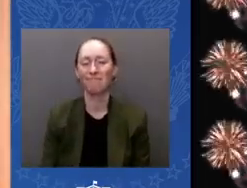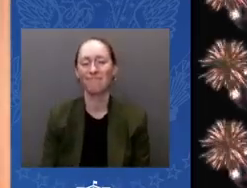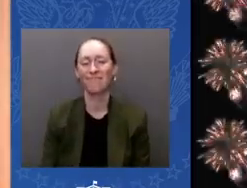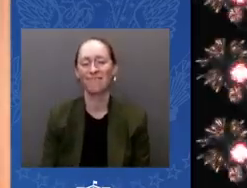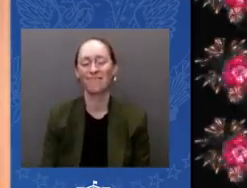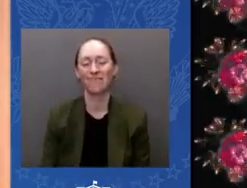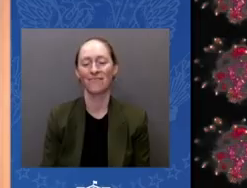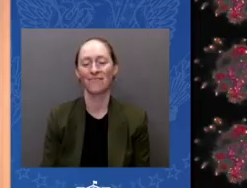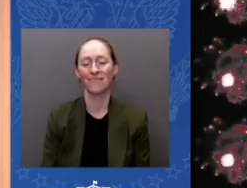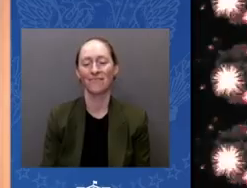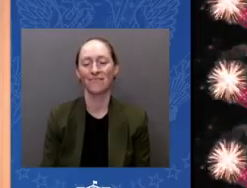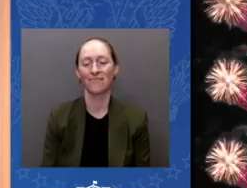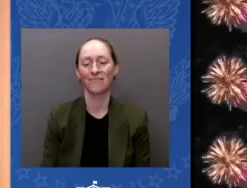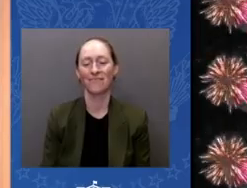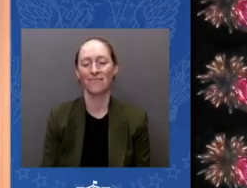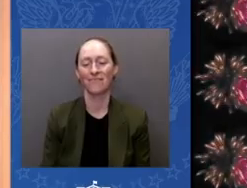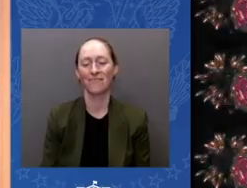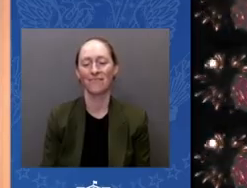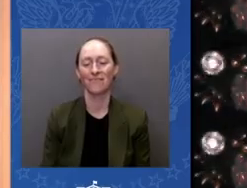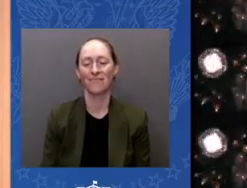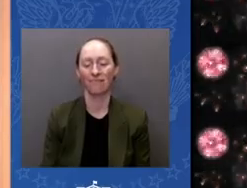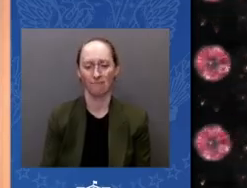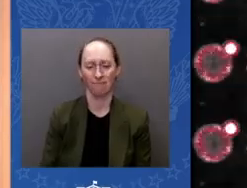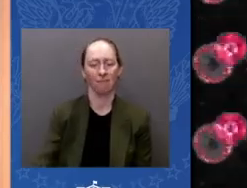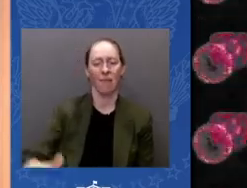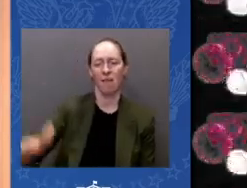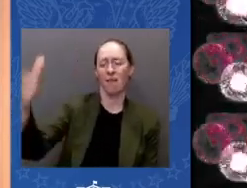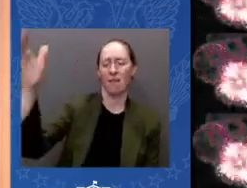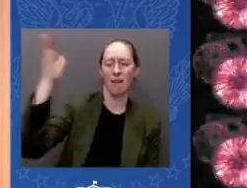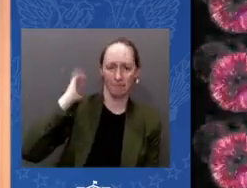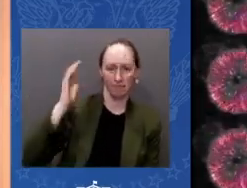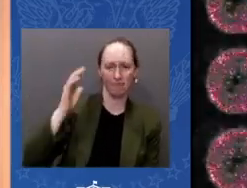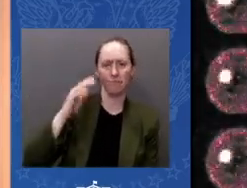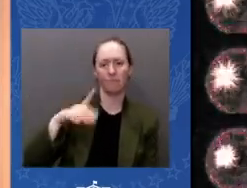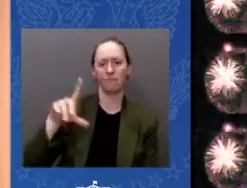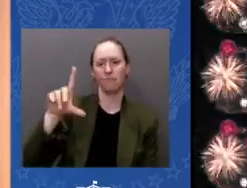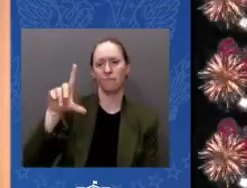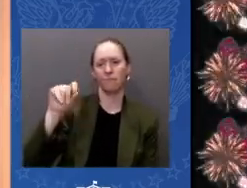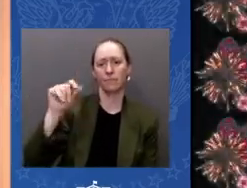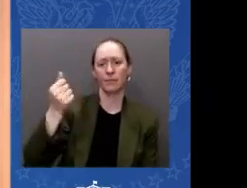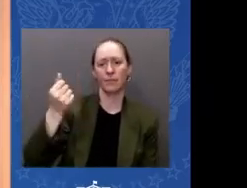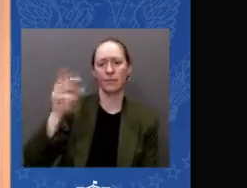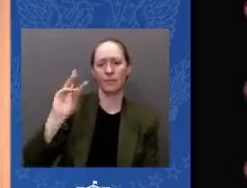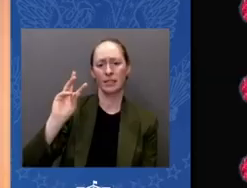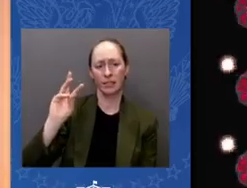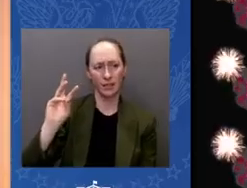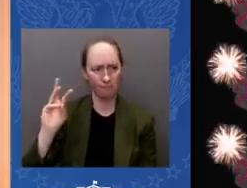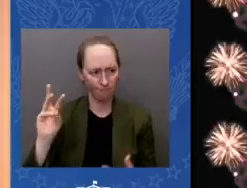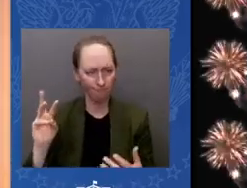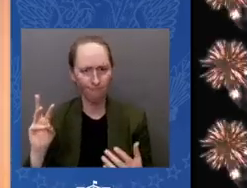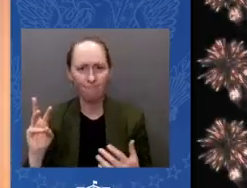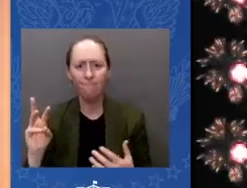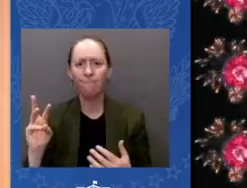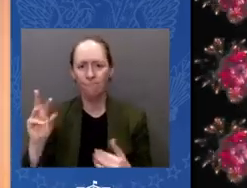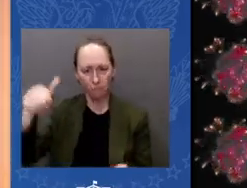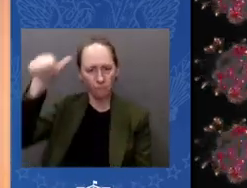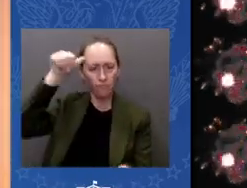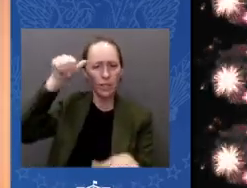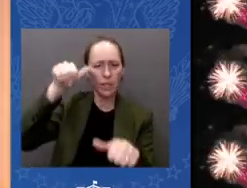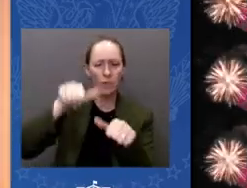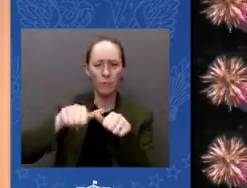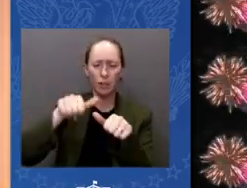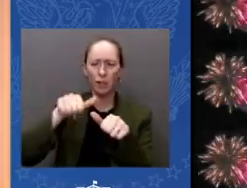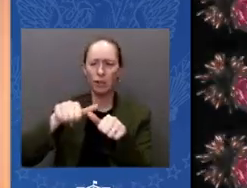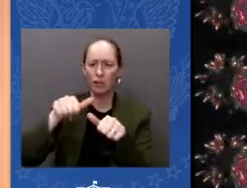from an election, a shadow and suspicion. Immigrant families were vilified and shamed as